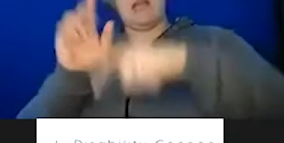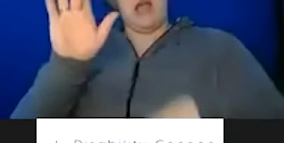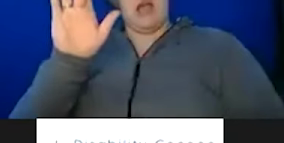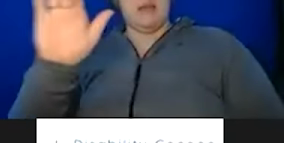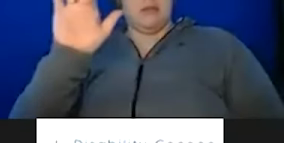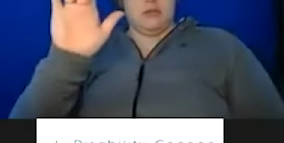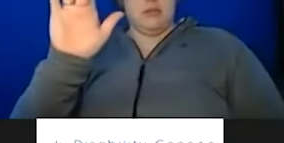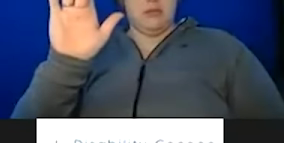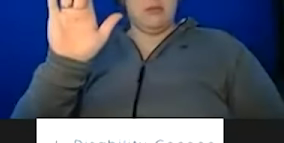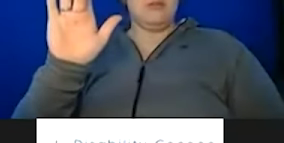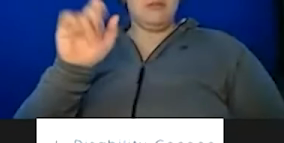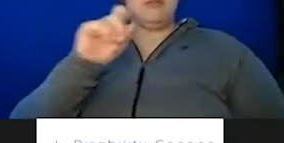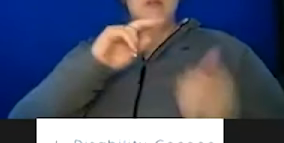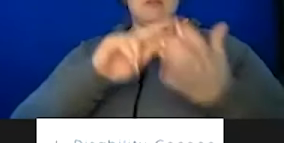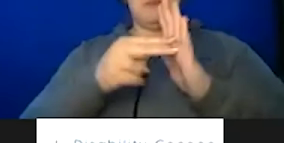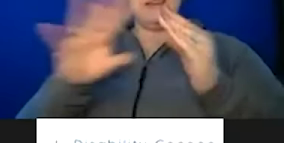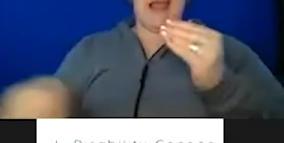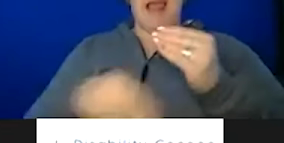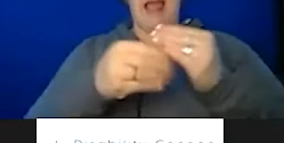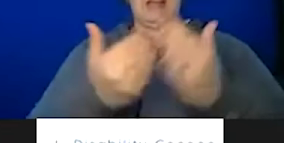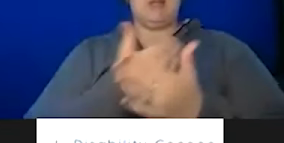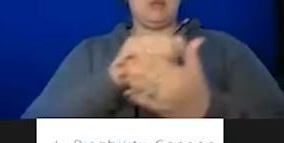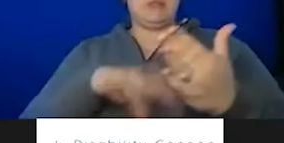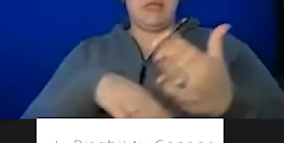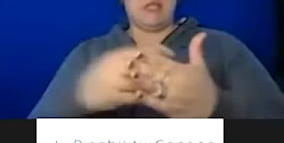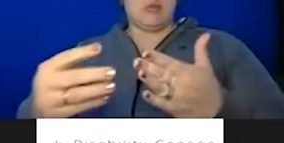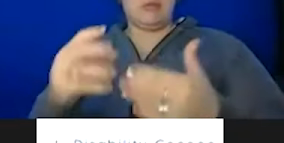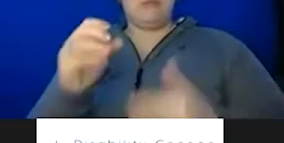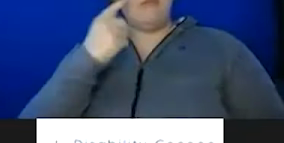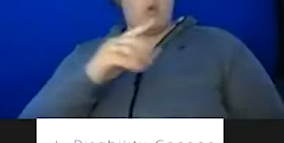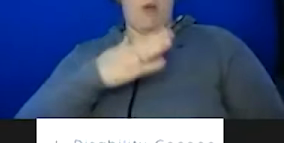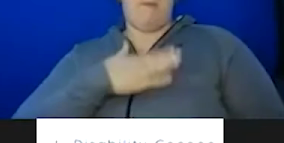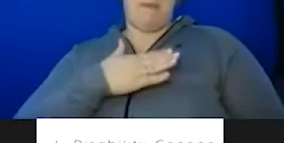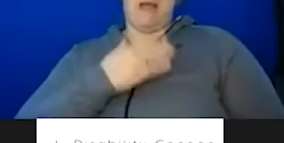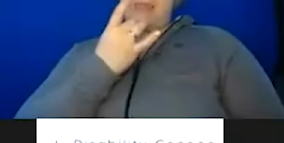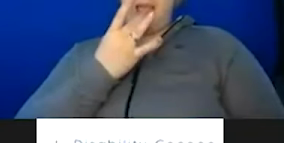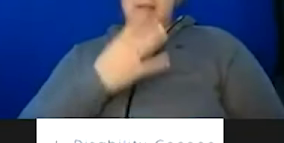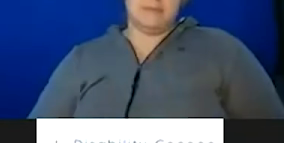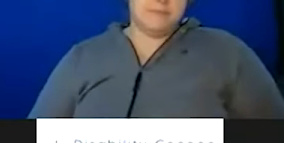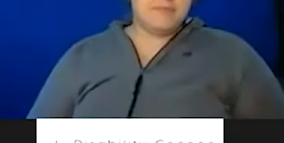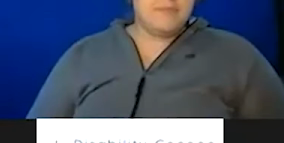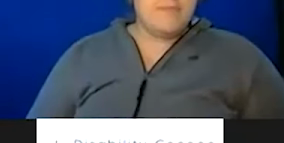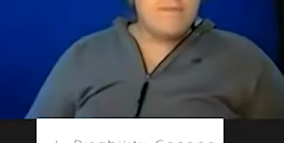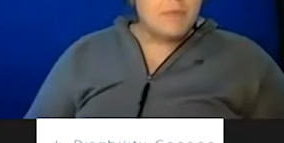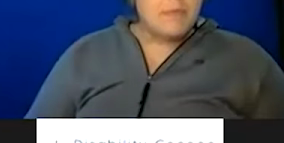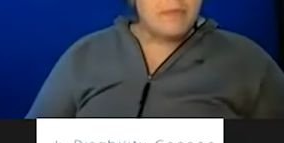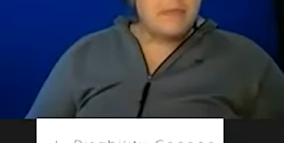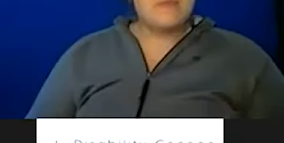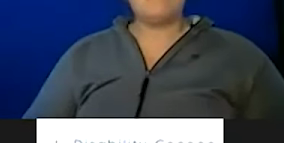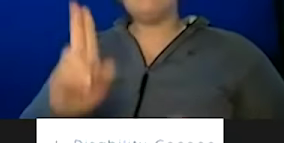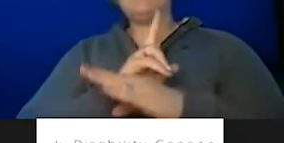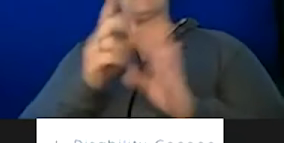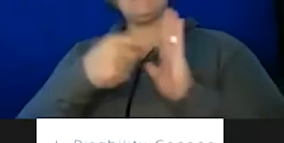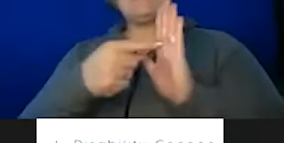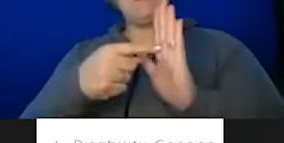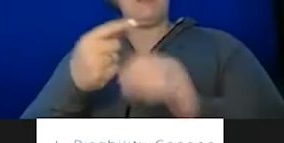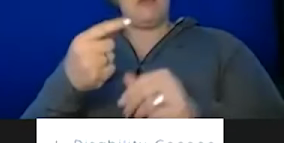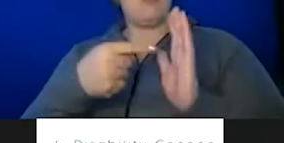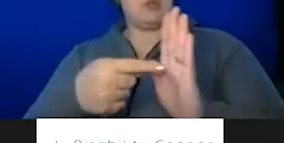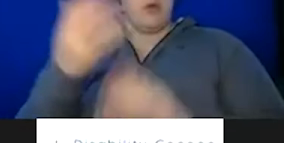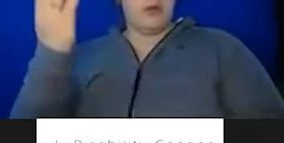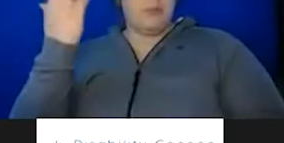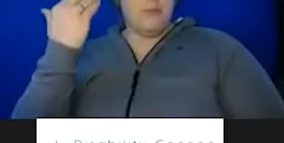to actually add a schedule for Connie's lamp. And so let's use the example that I was mentioning earlier, where maybe I want the lights